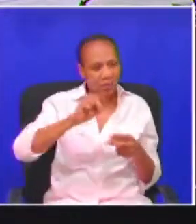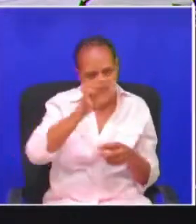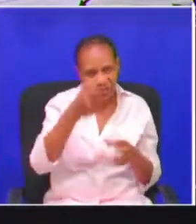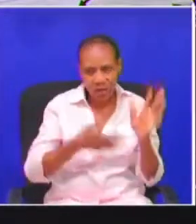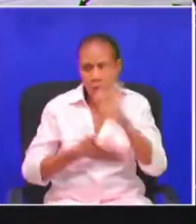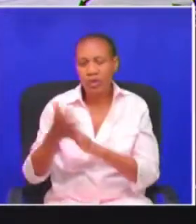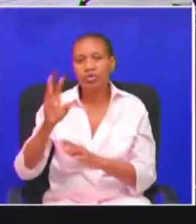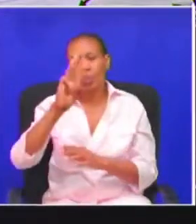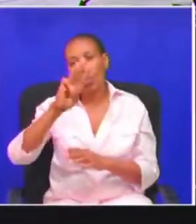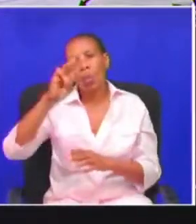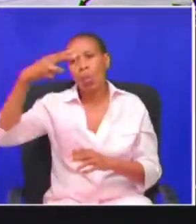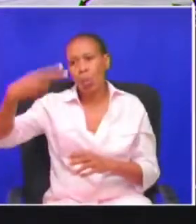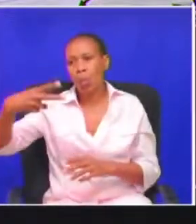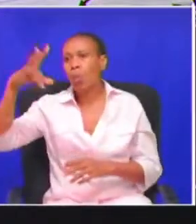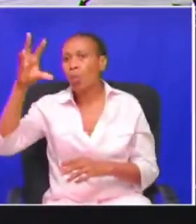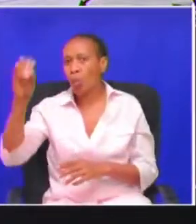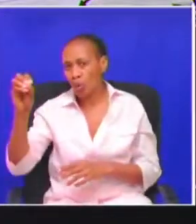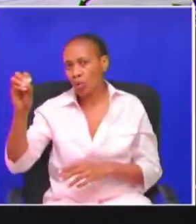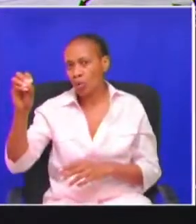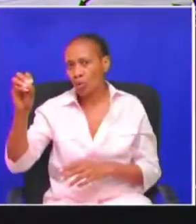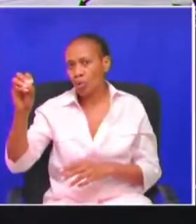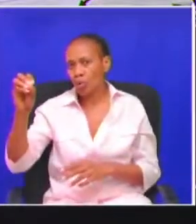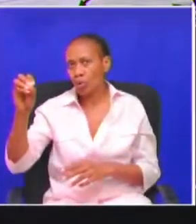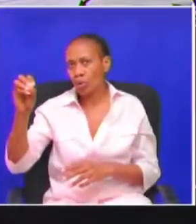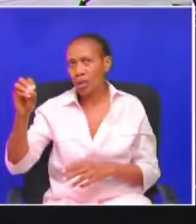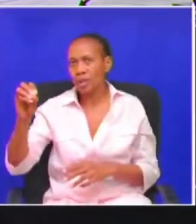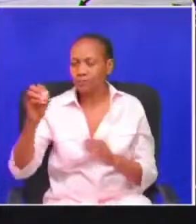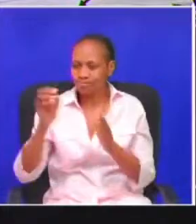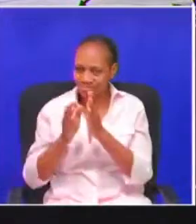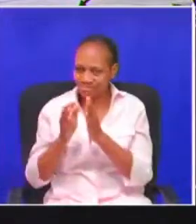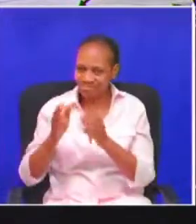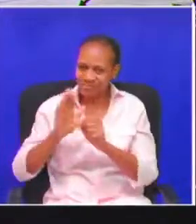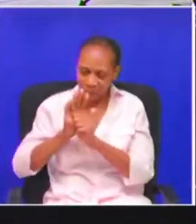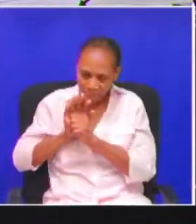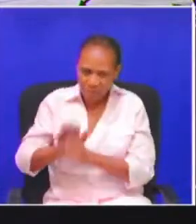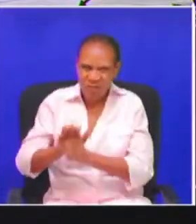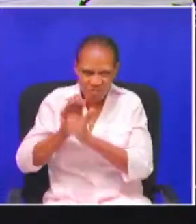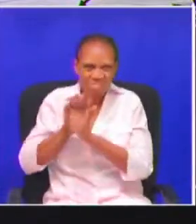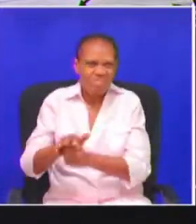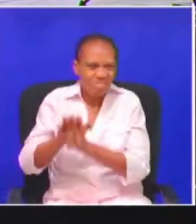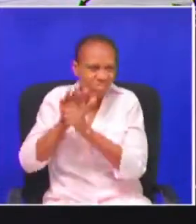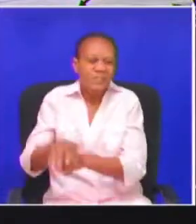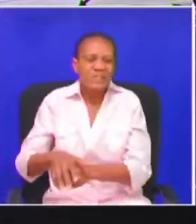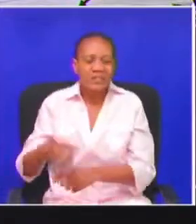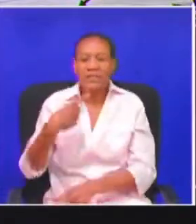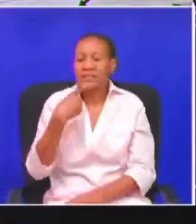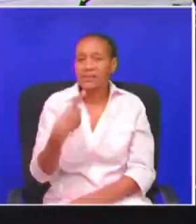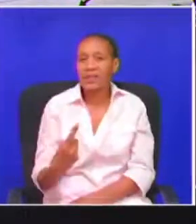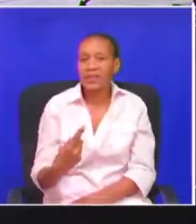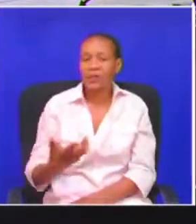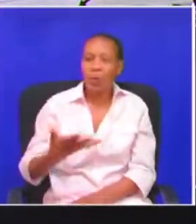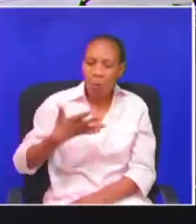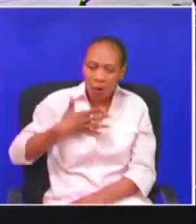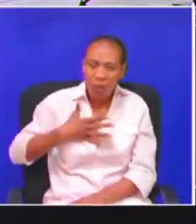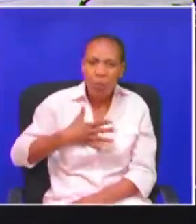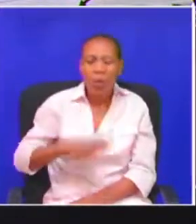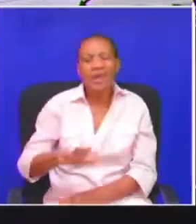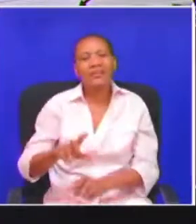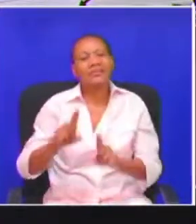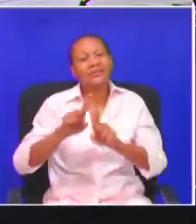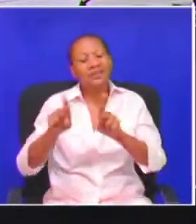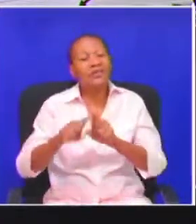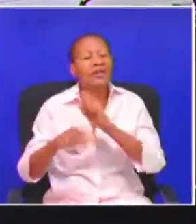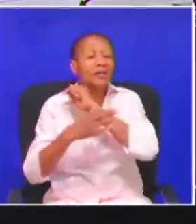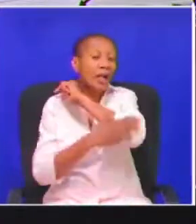Organization and sued, or rather insisted that we need, as countries in the